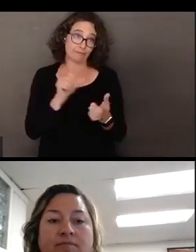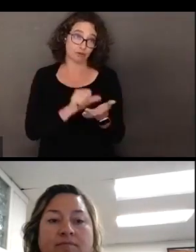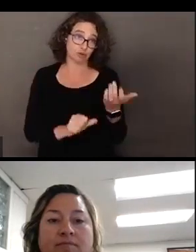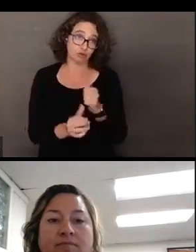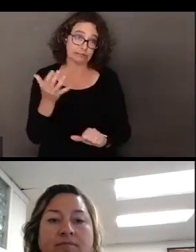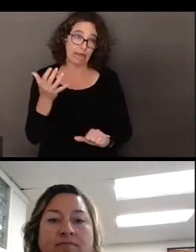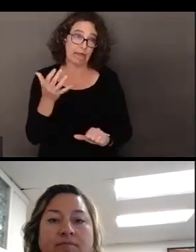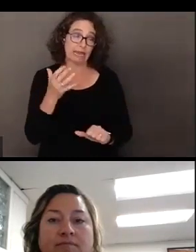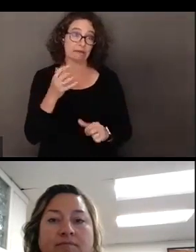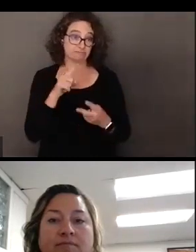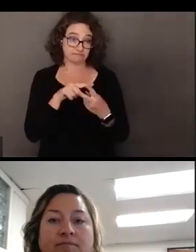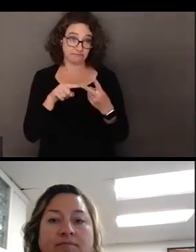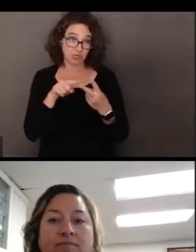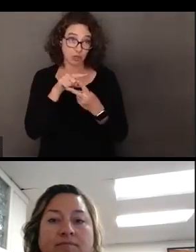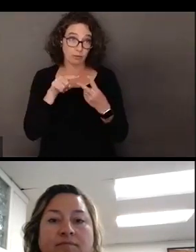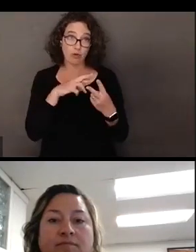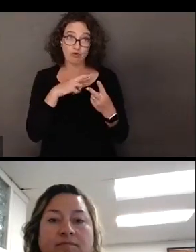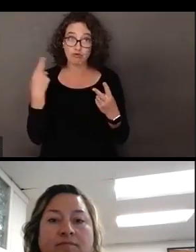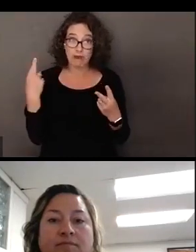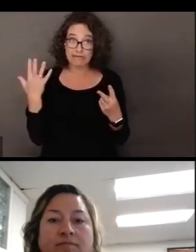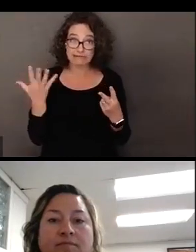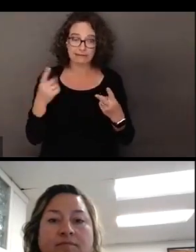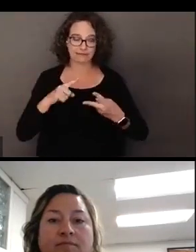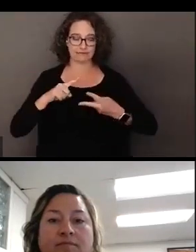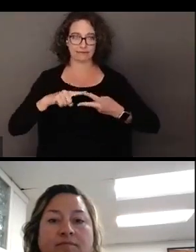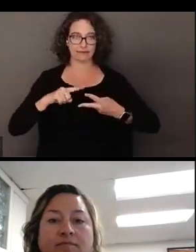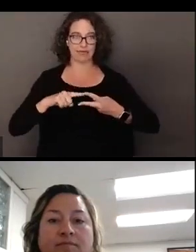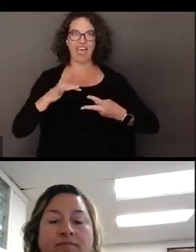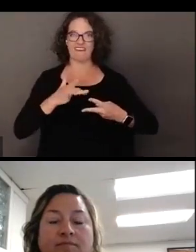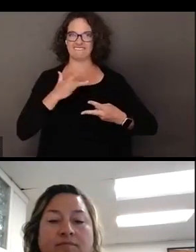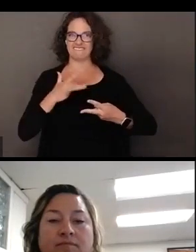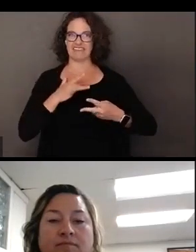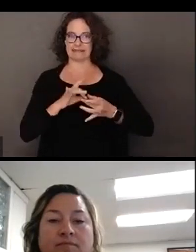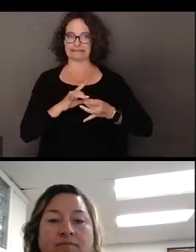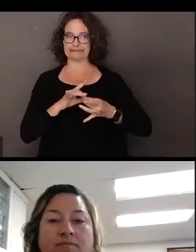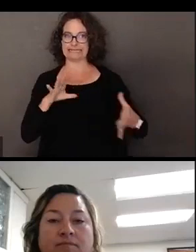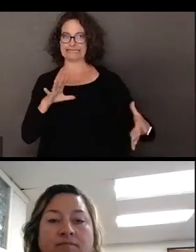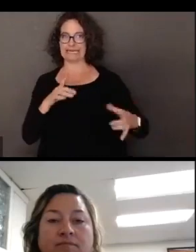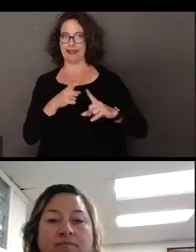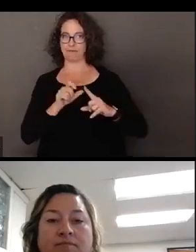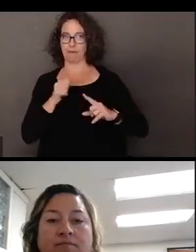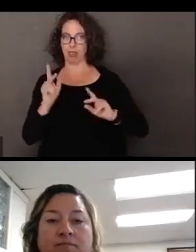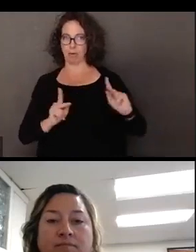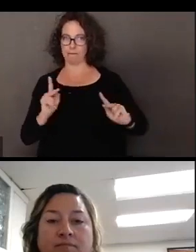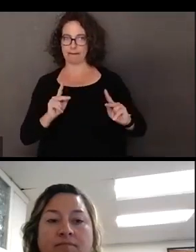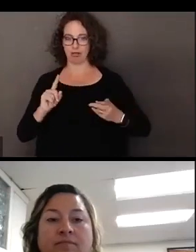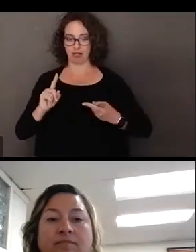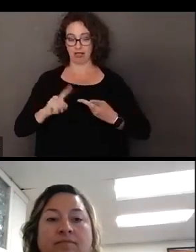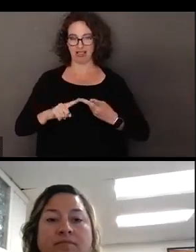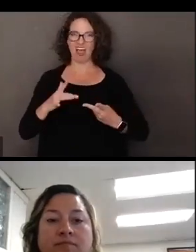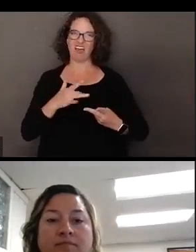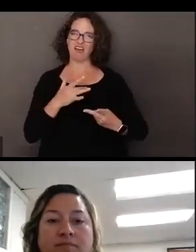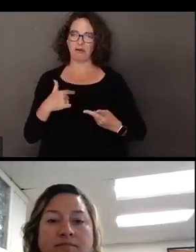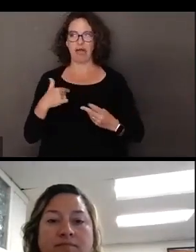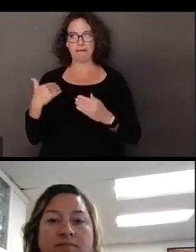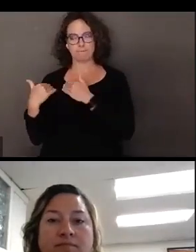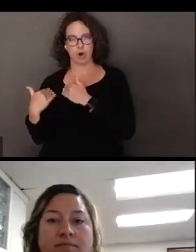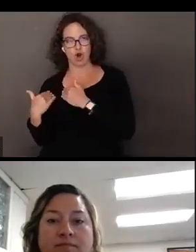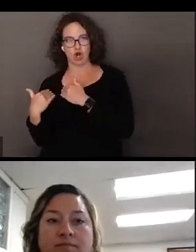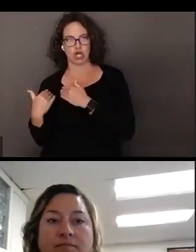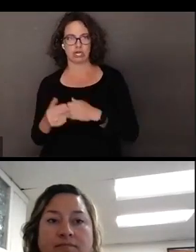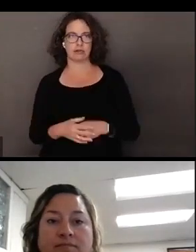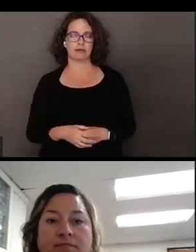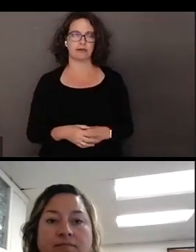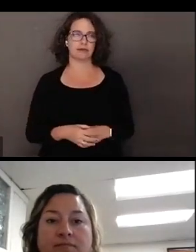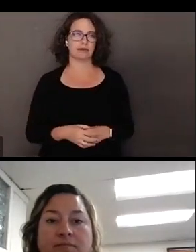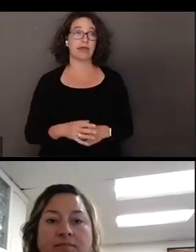acts of suicide, the two biggest risk factors are one, feeling disconnected from other people, and two, feeling like a burden. So if we can allow people